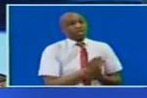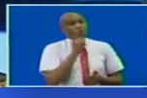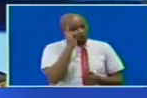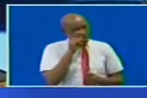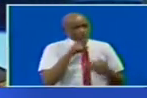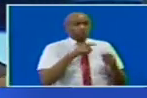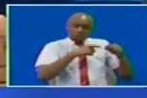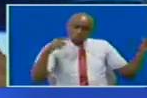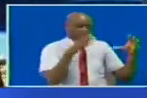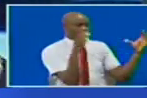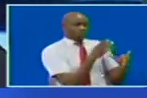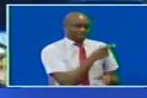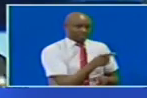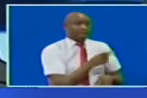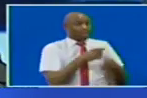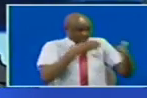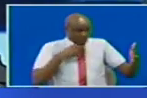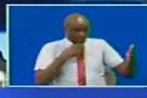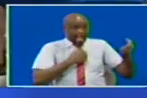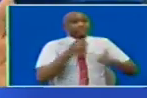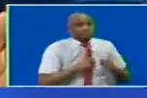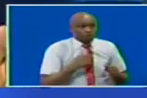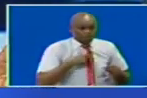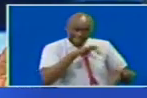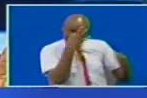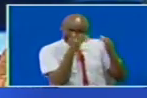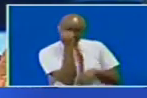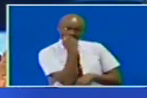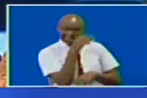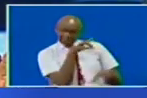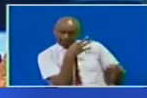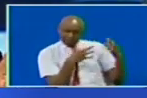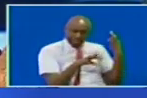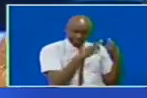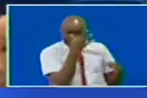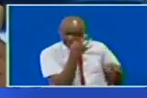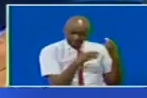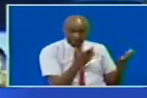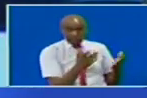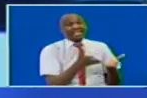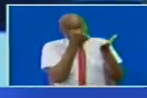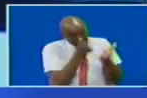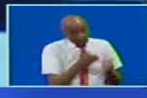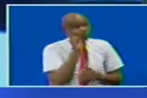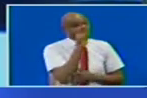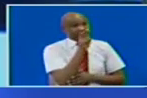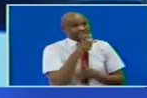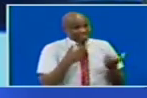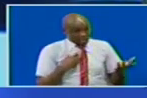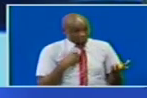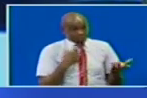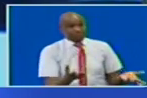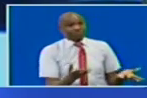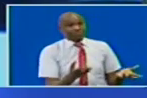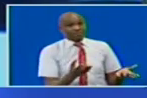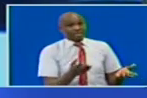court is, before we react, we analyze facts. Okay? Right now, you can see the kind of facts that are being